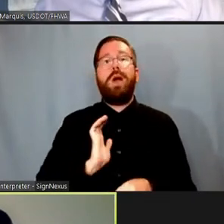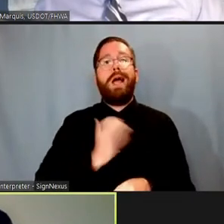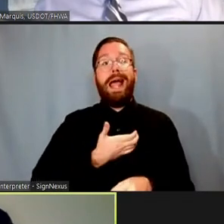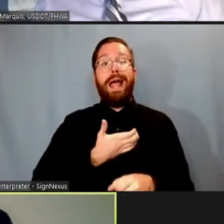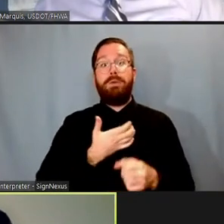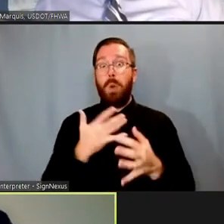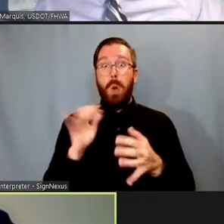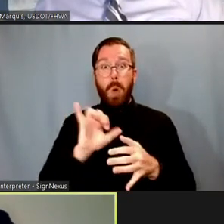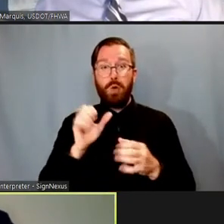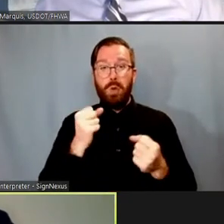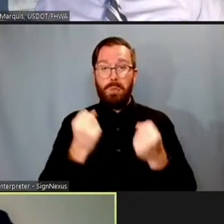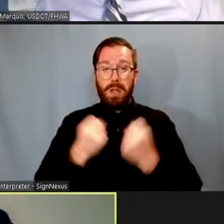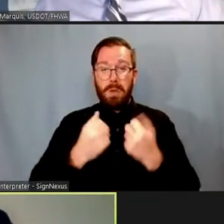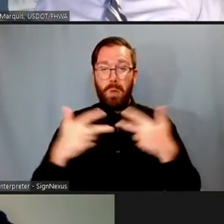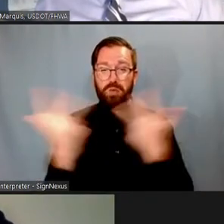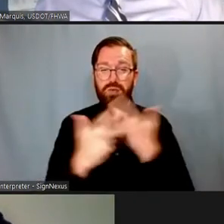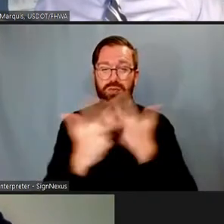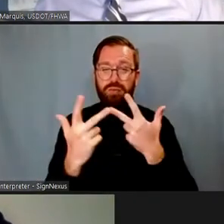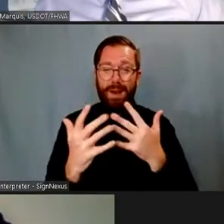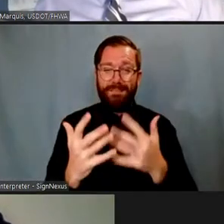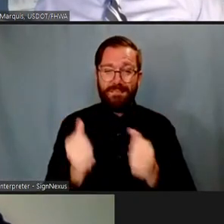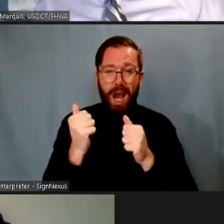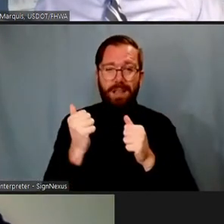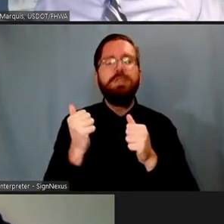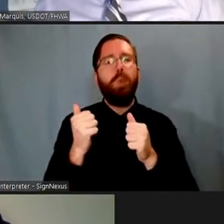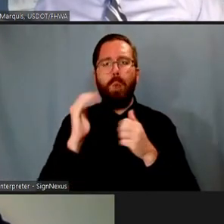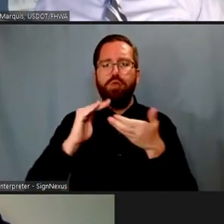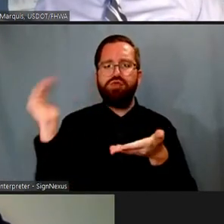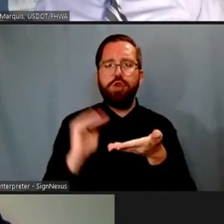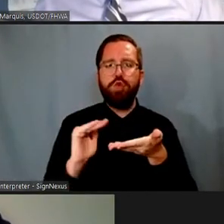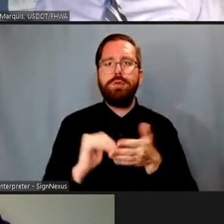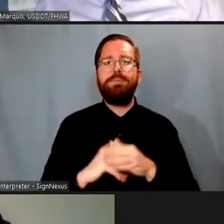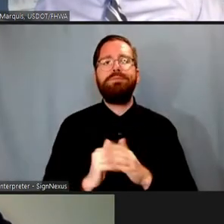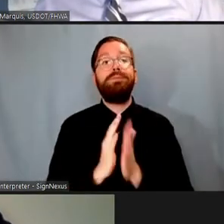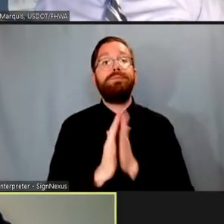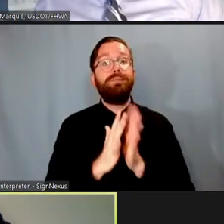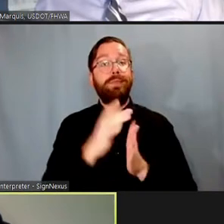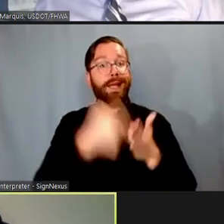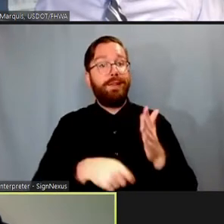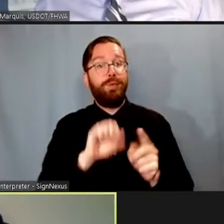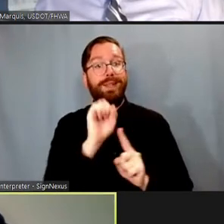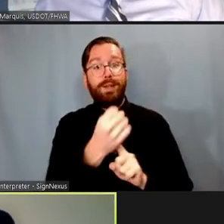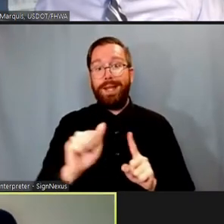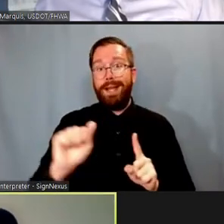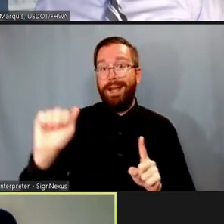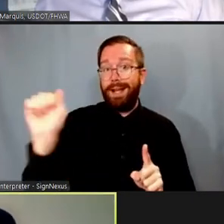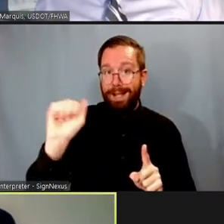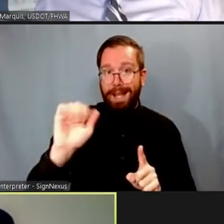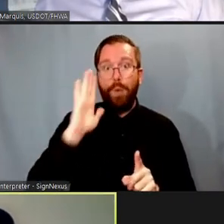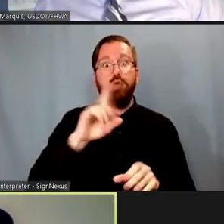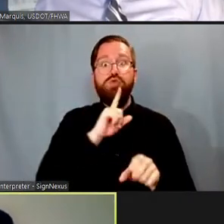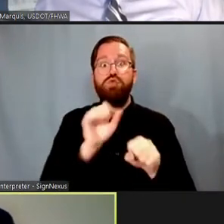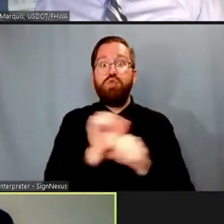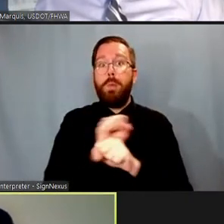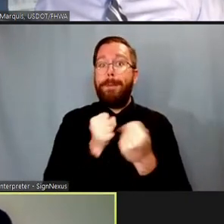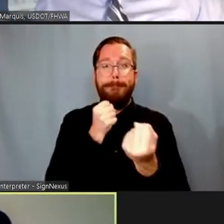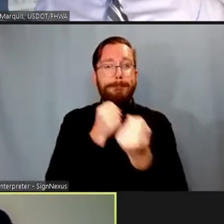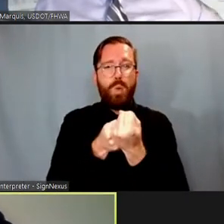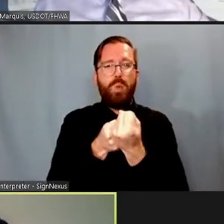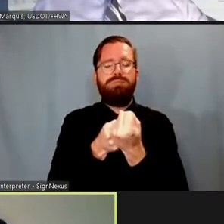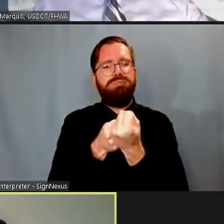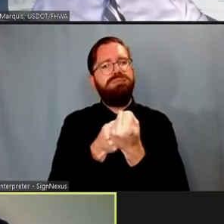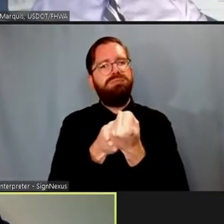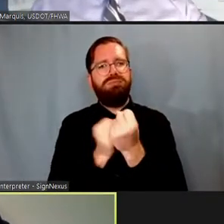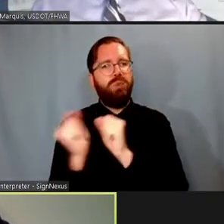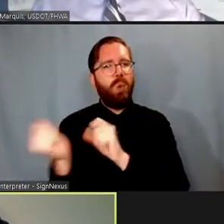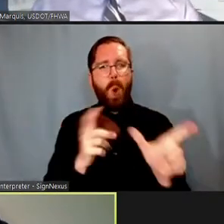traffic injuries and debts congestion pricing scenario a would be a boon to transit riders like me as well as